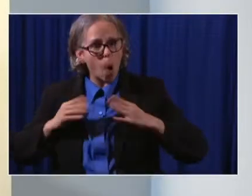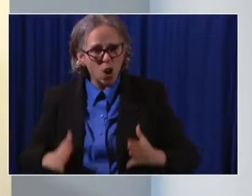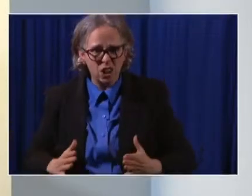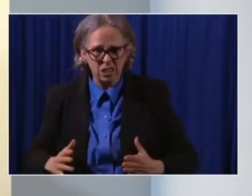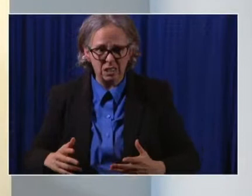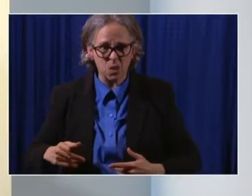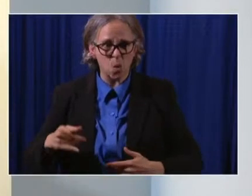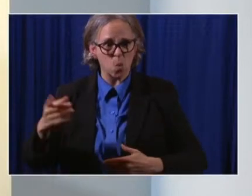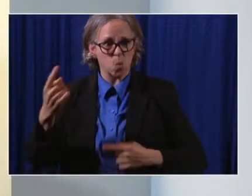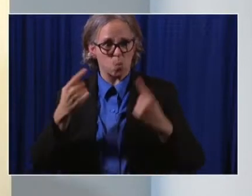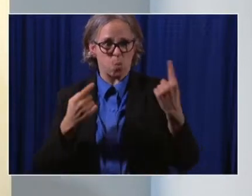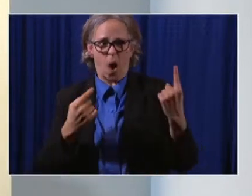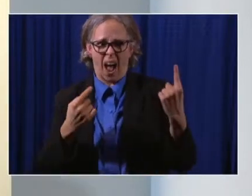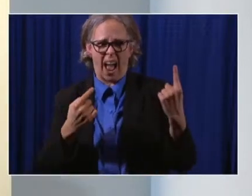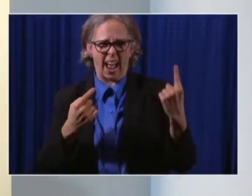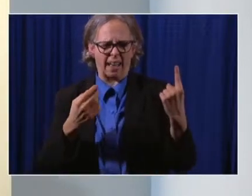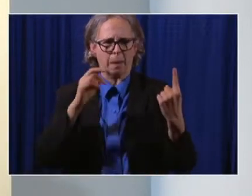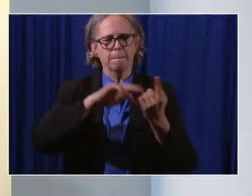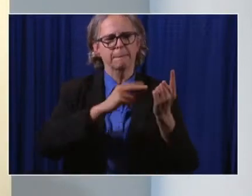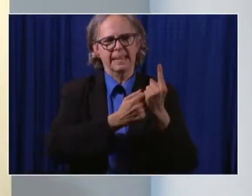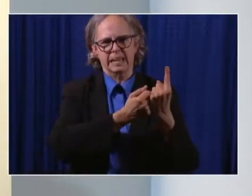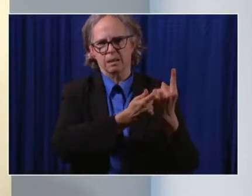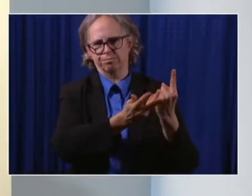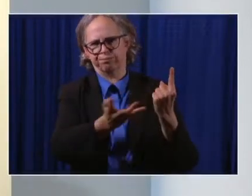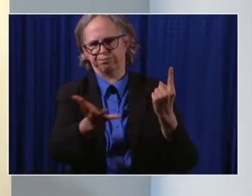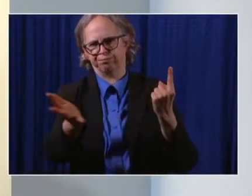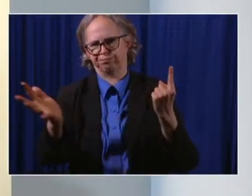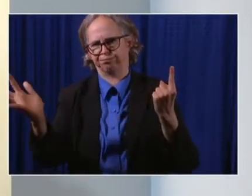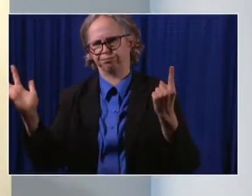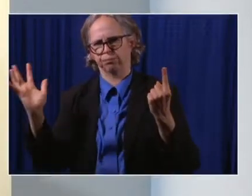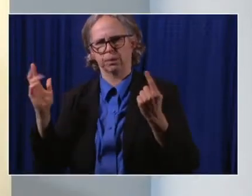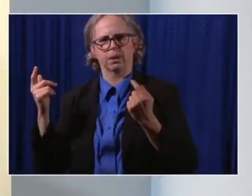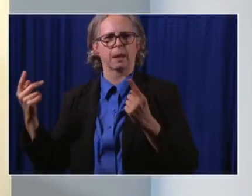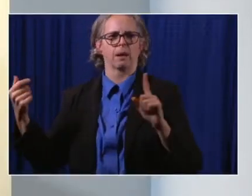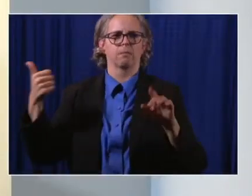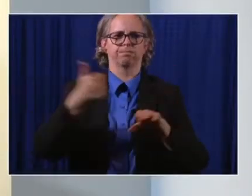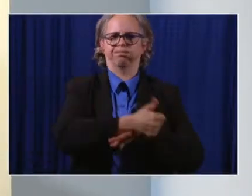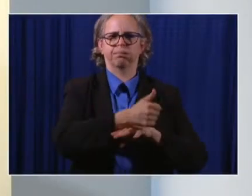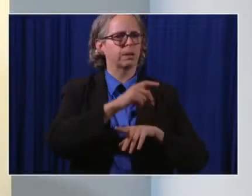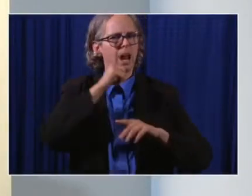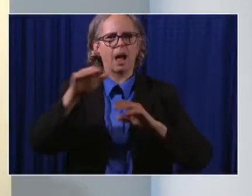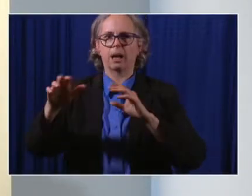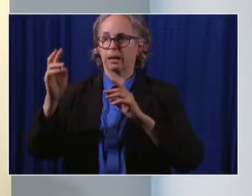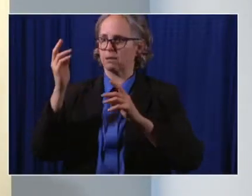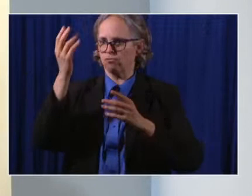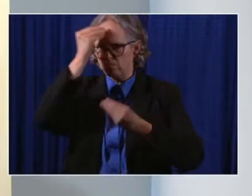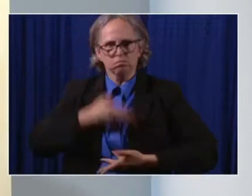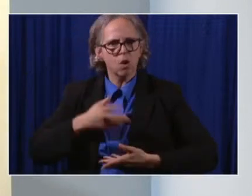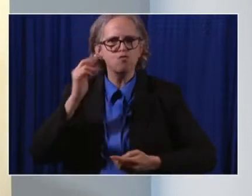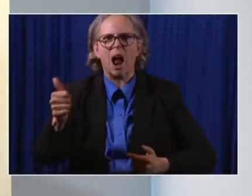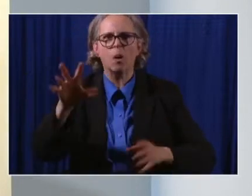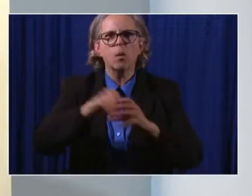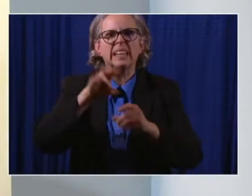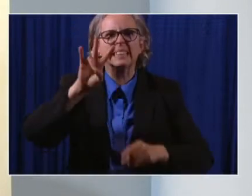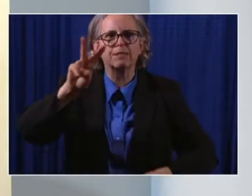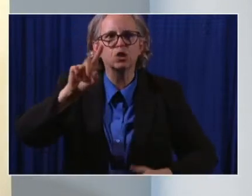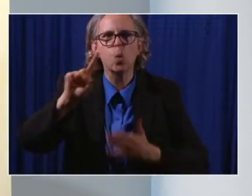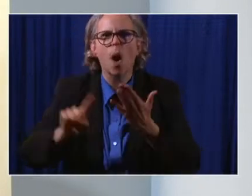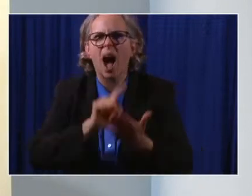we have our 72 hours that we have to wait before we sell the person a gun. The 72 hours comes and goes. They get